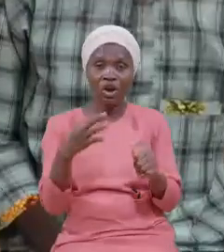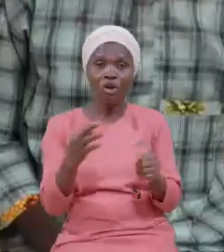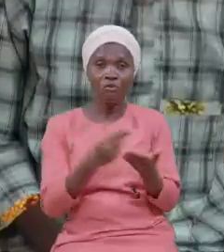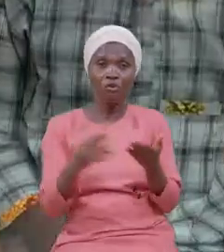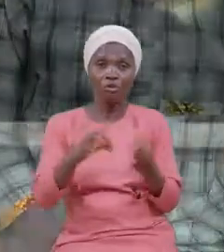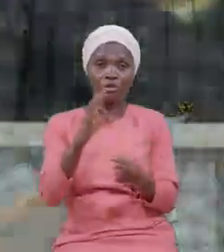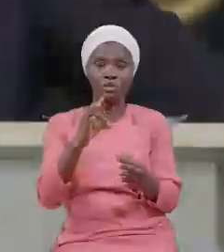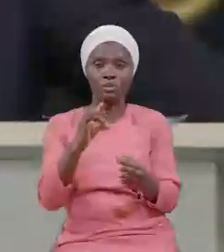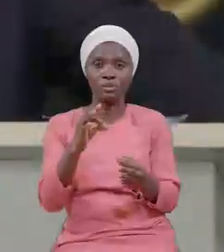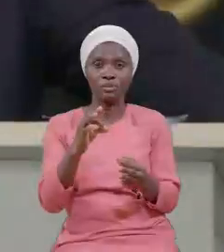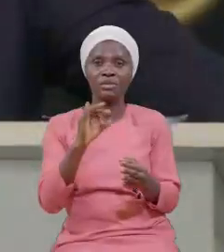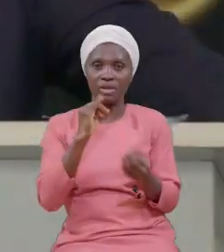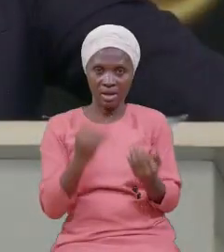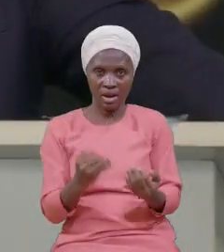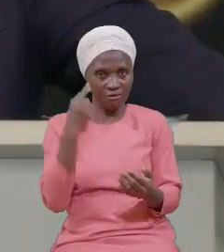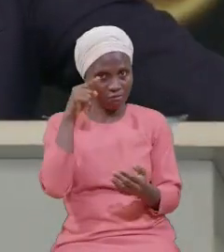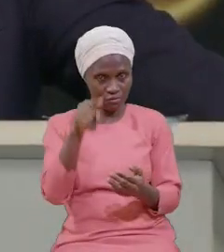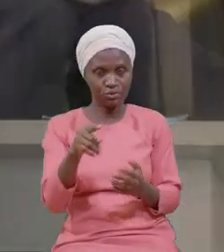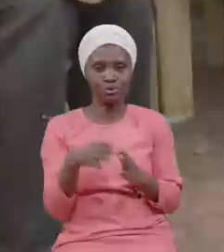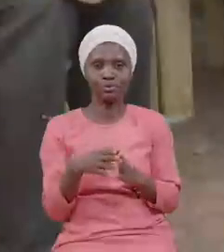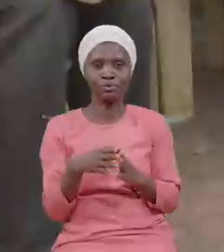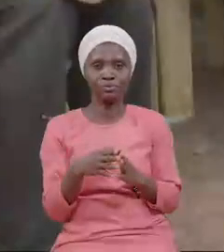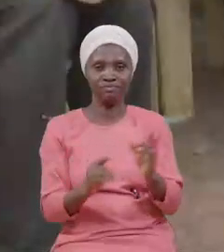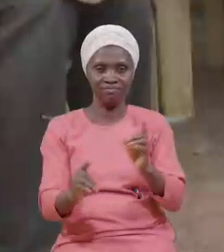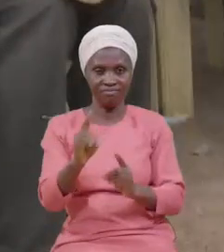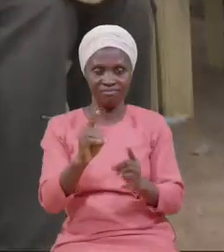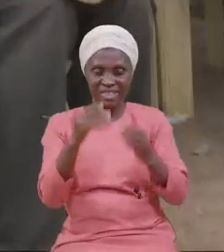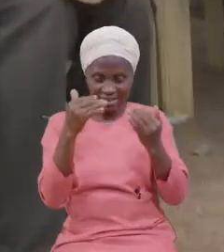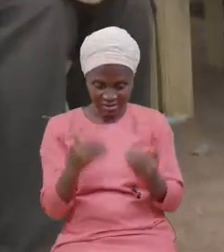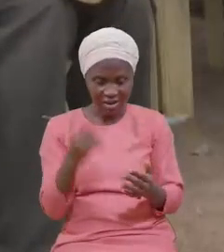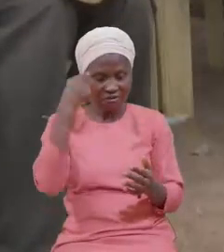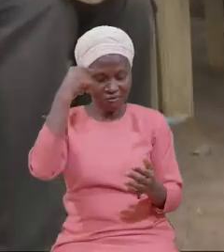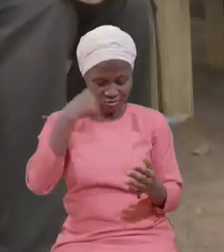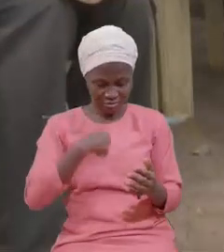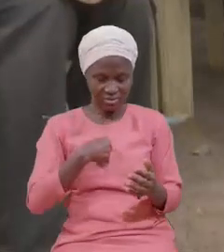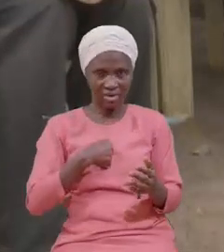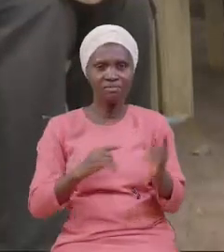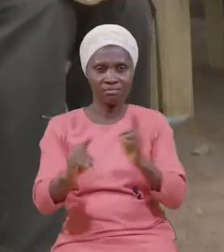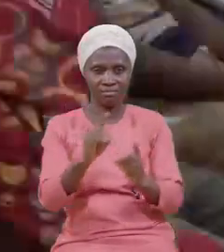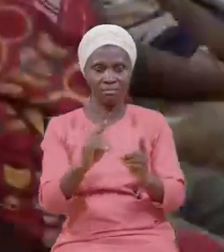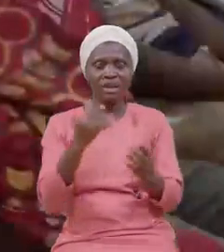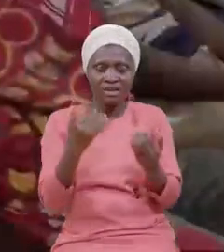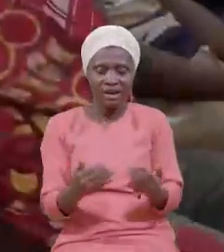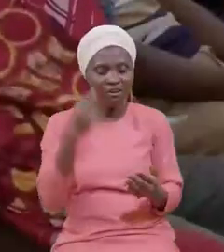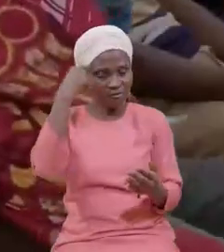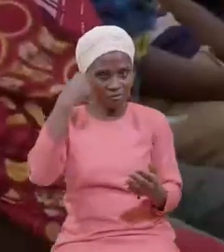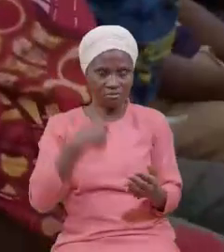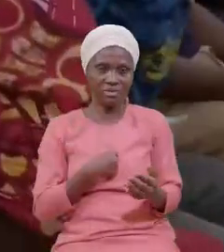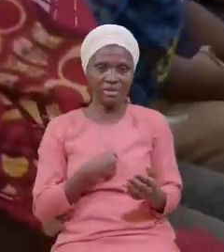you. It's now for me. It's now for me. And he'll give